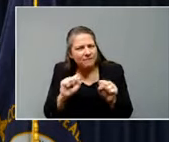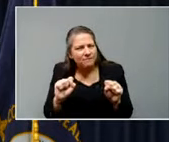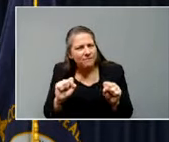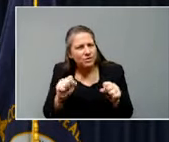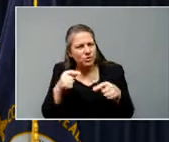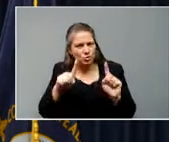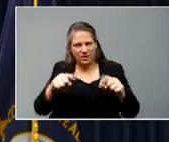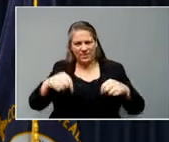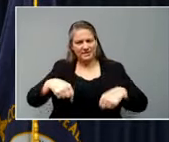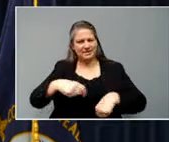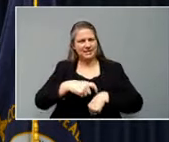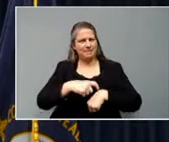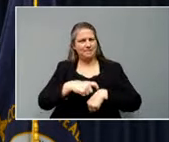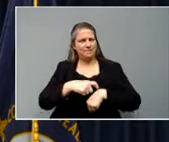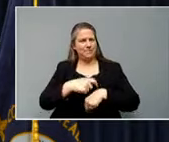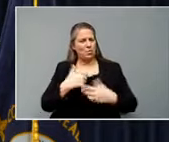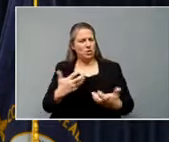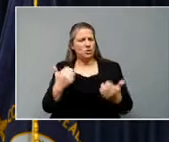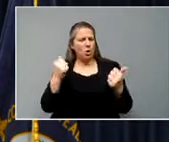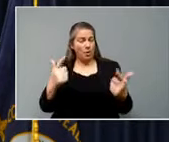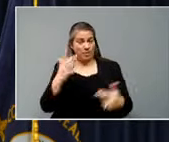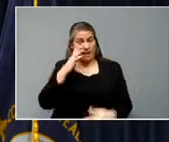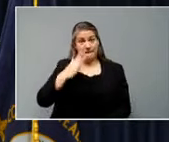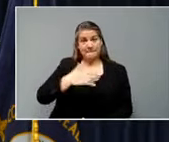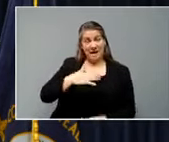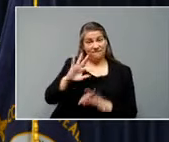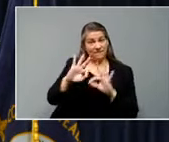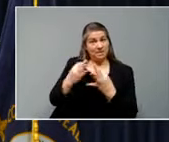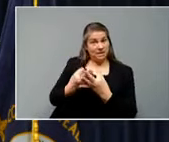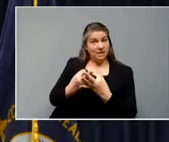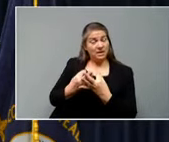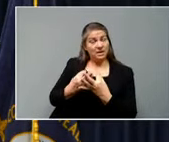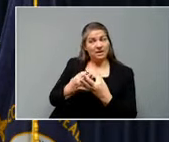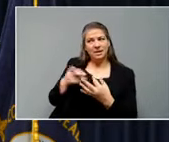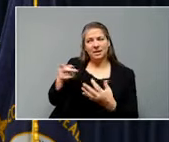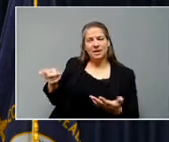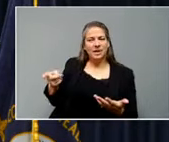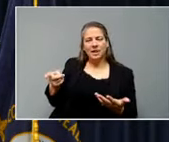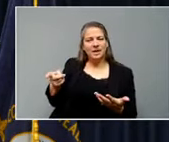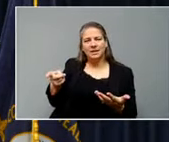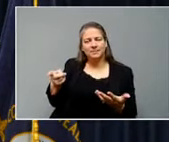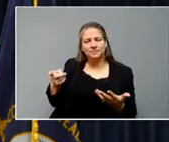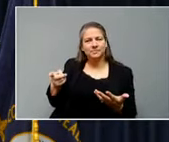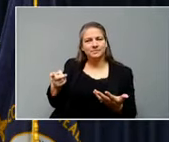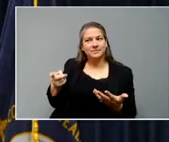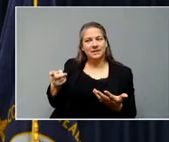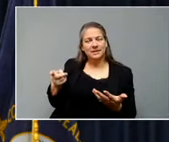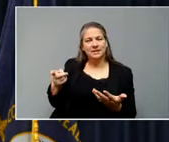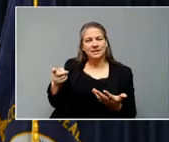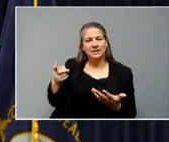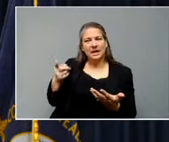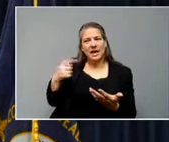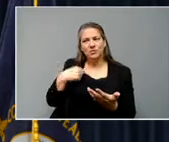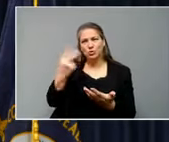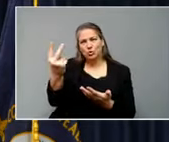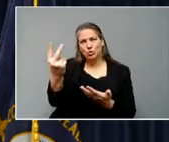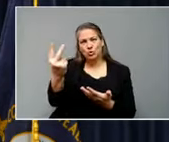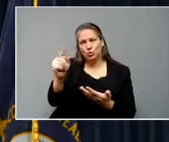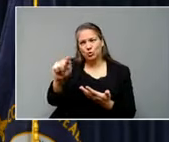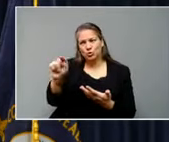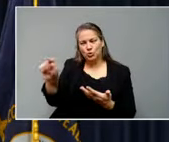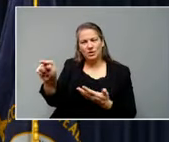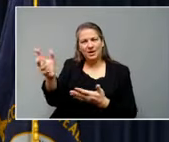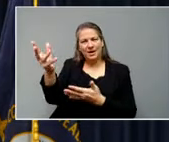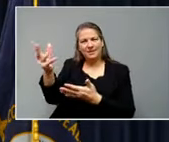time. You know, with my family having, for non-COVID reasons, 2 empty chairs that have been at both of those tables almost